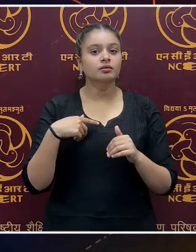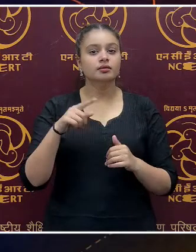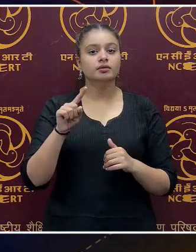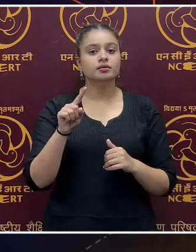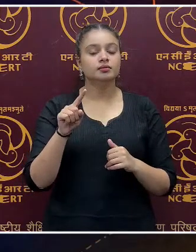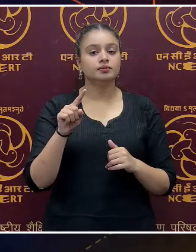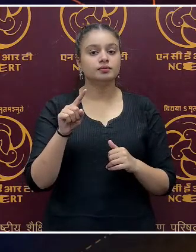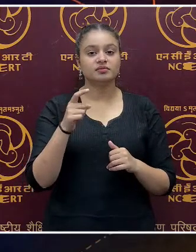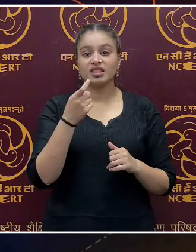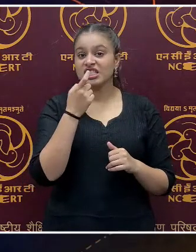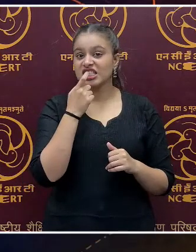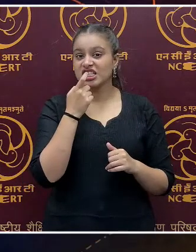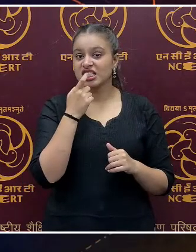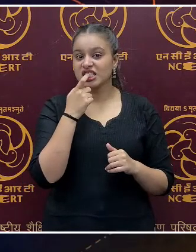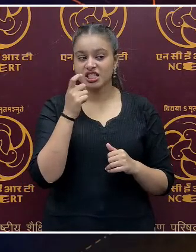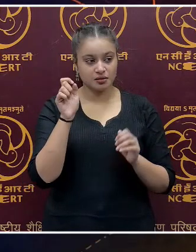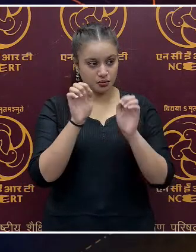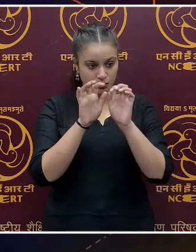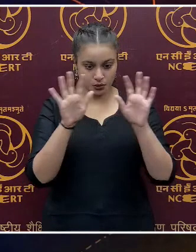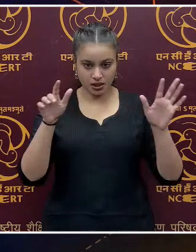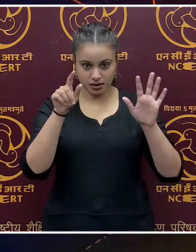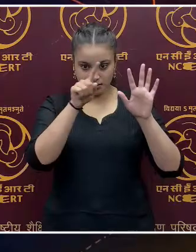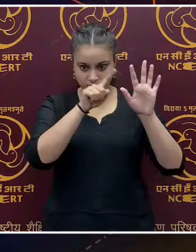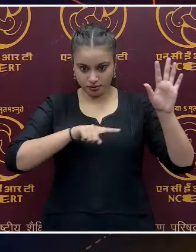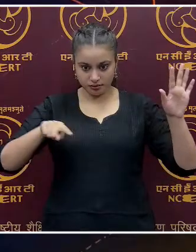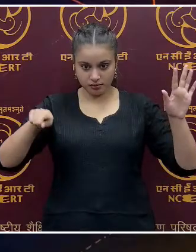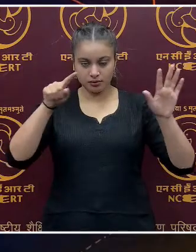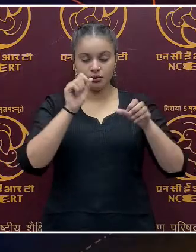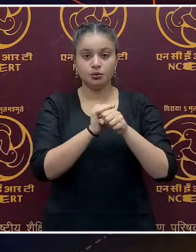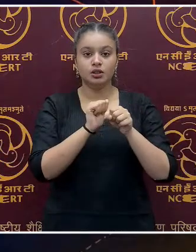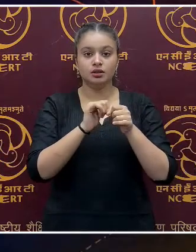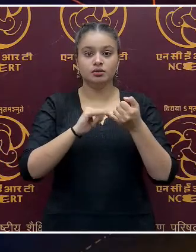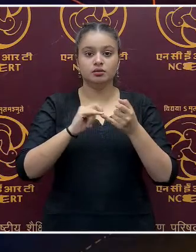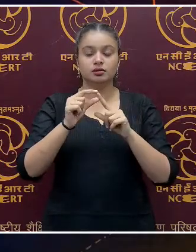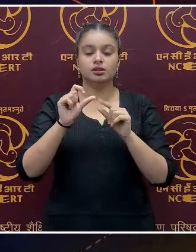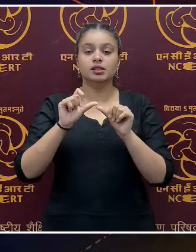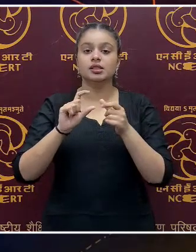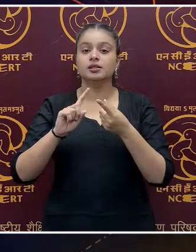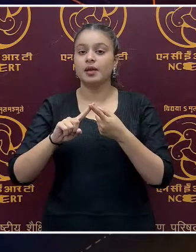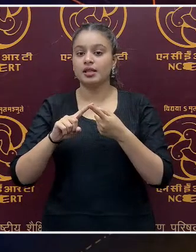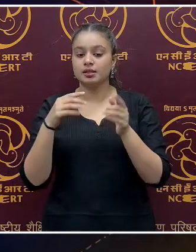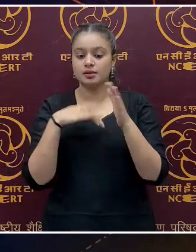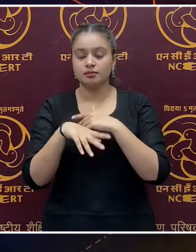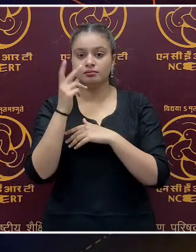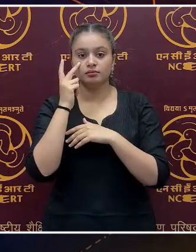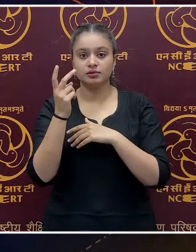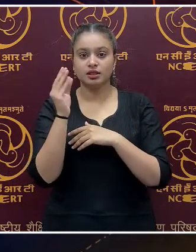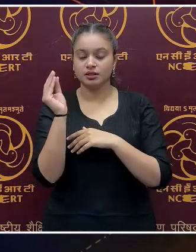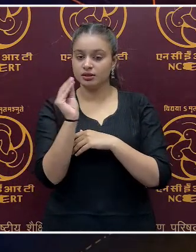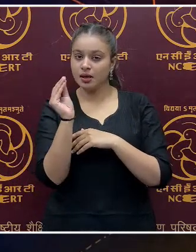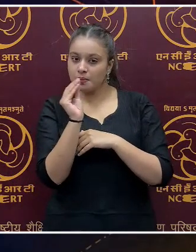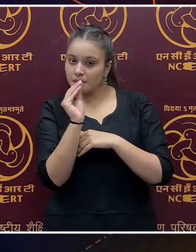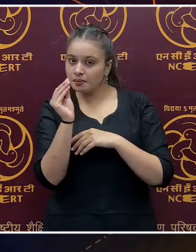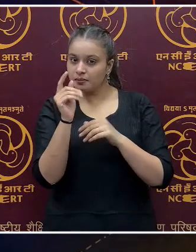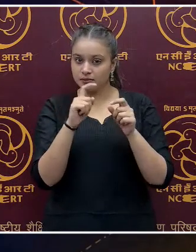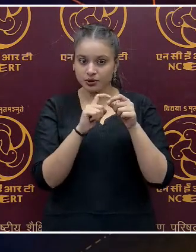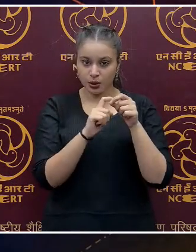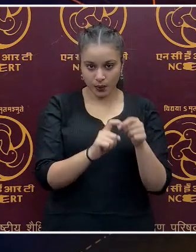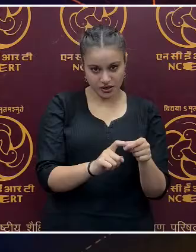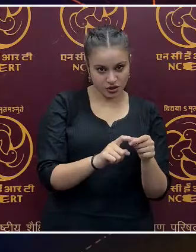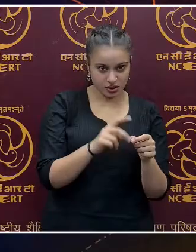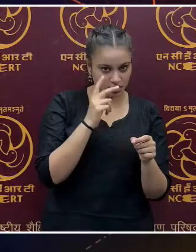grid part is called like workspace, and here we could see with some questions